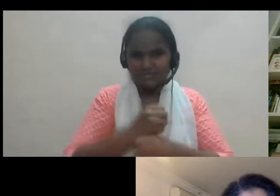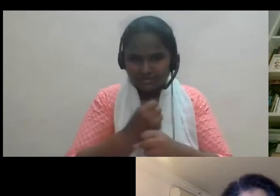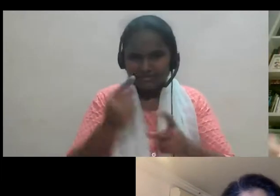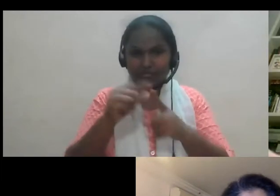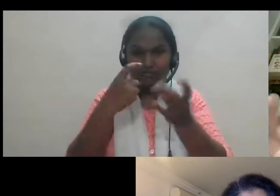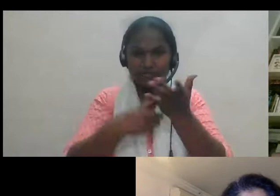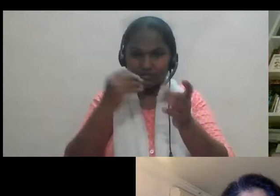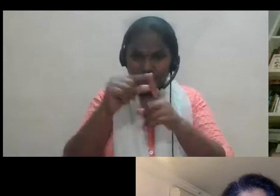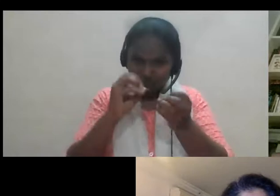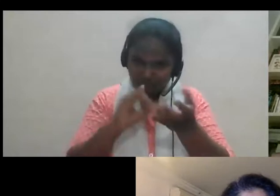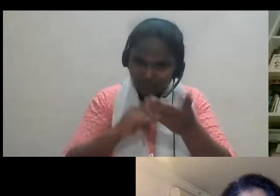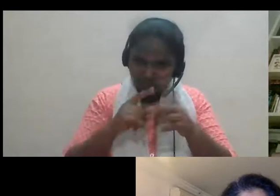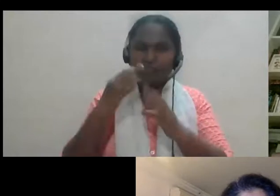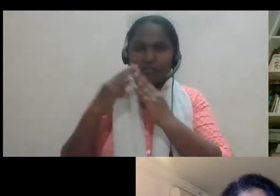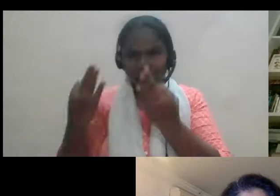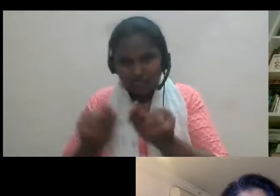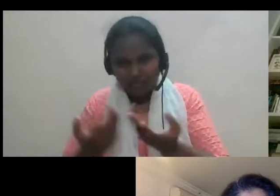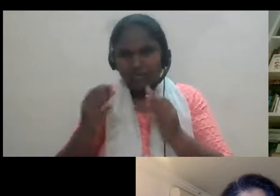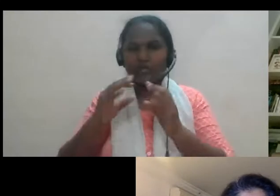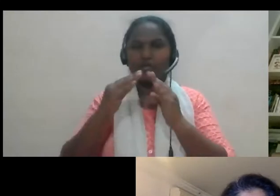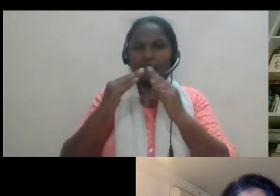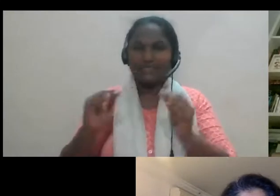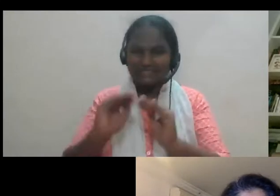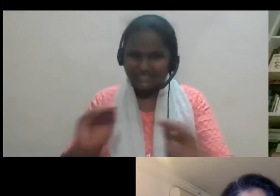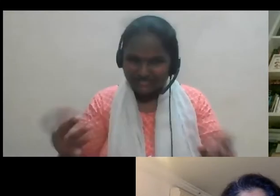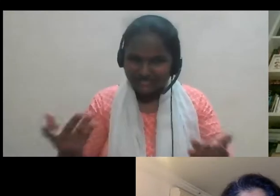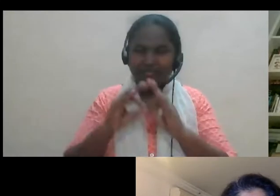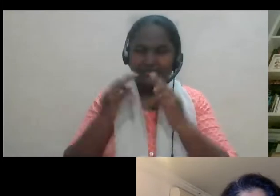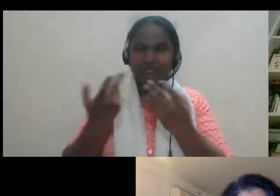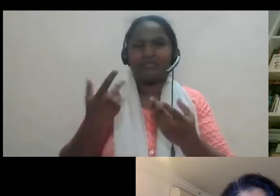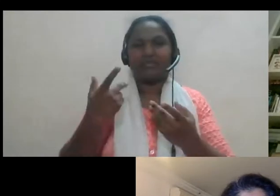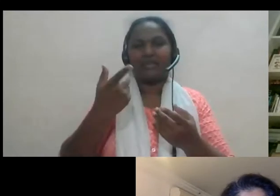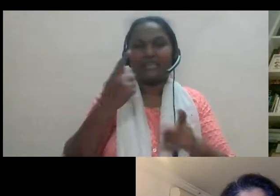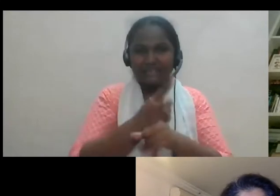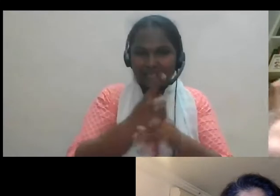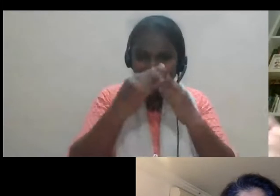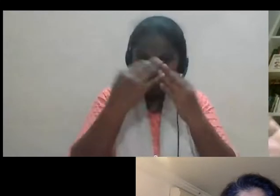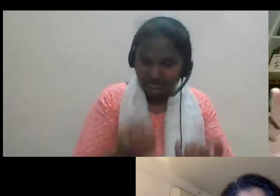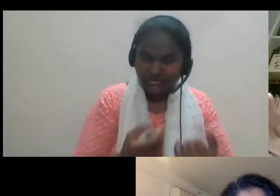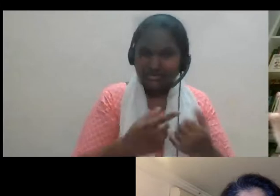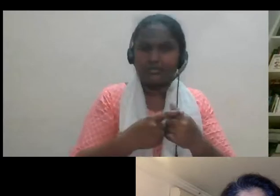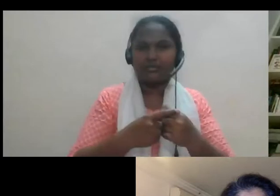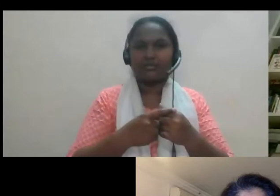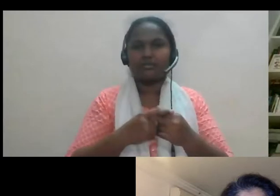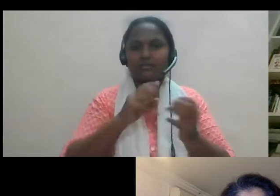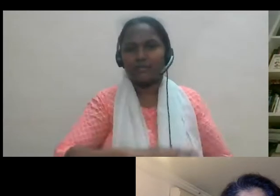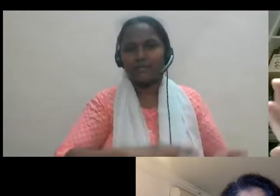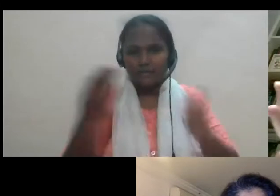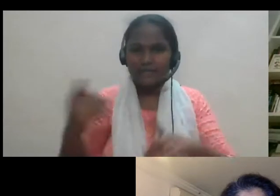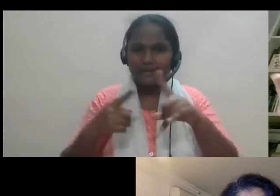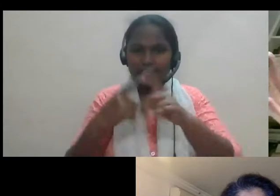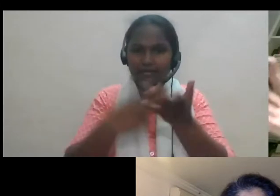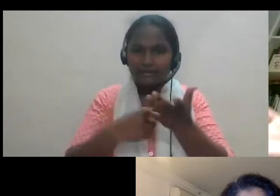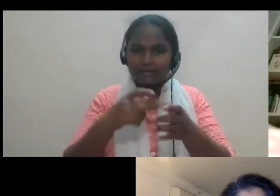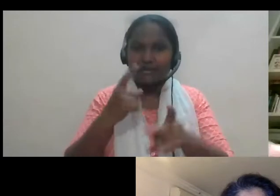proposals for families at home, for children at home, for teachers at home. We shifted our training,